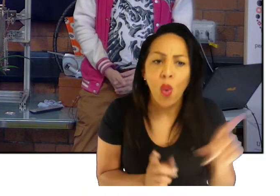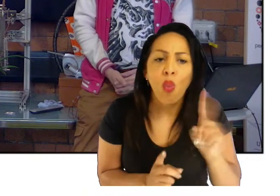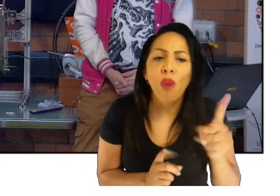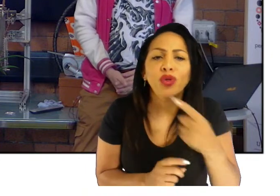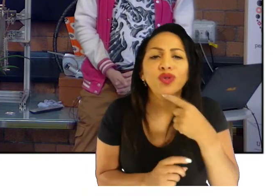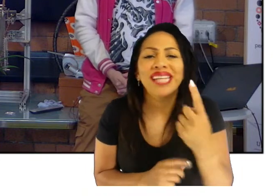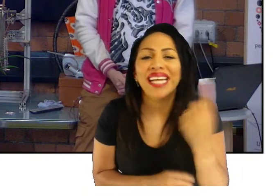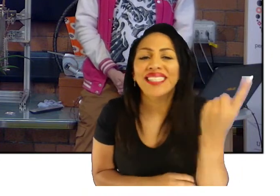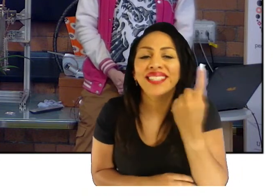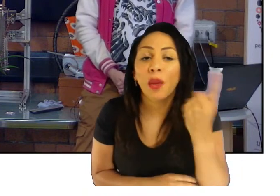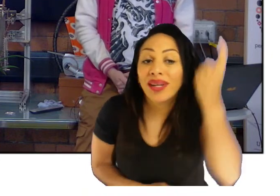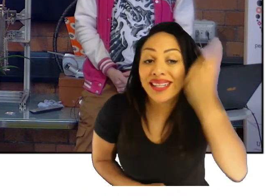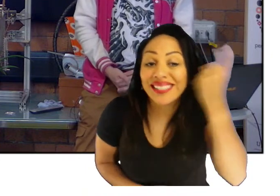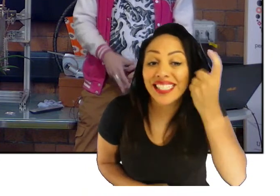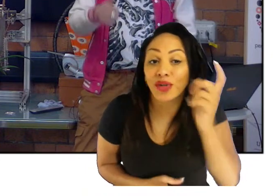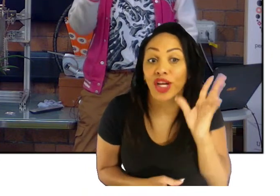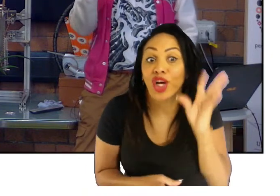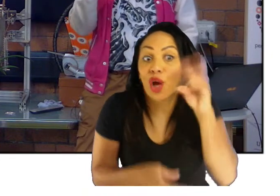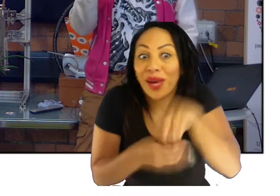That